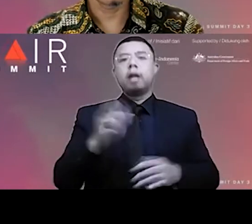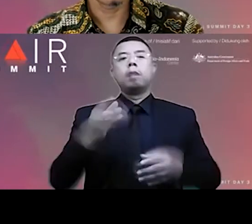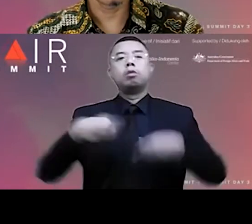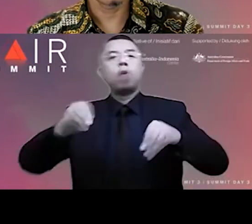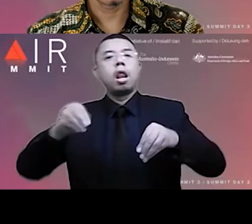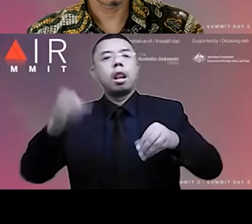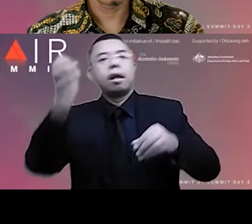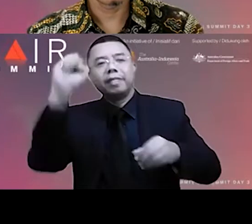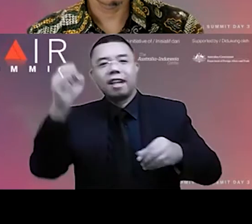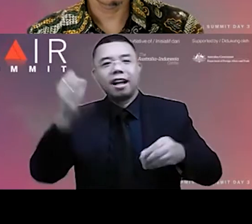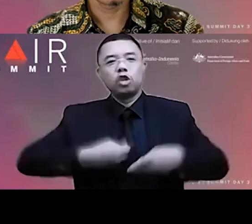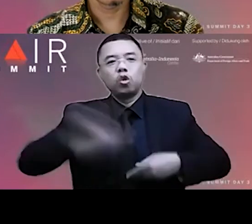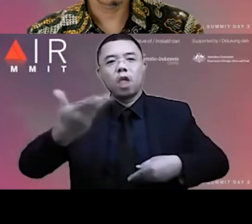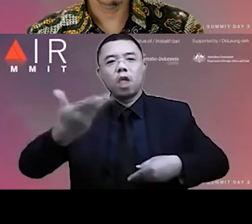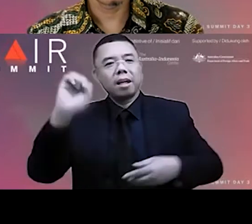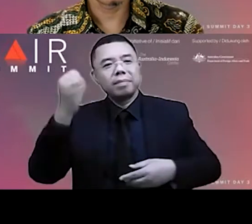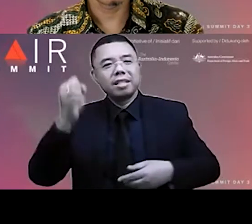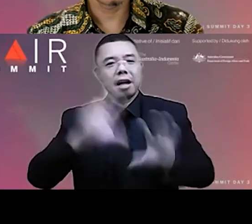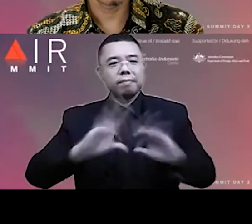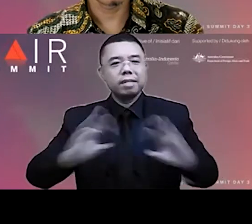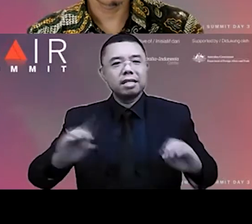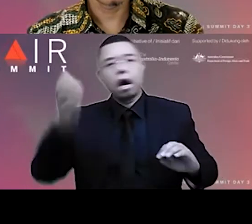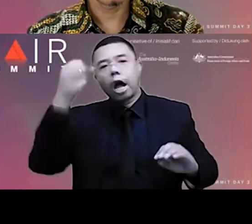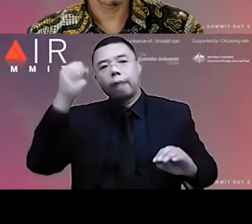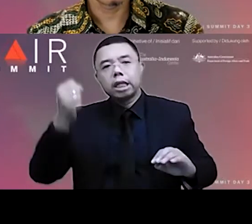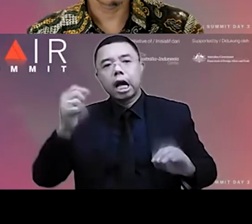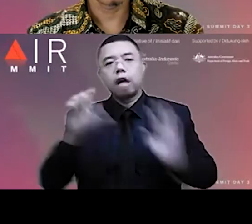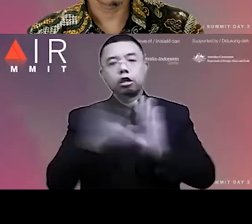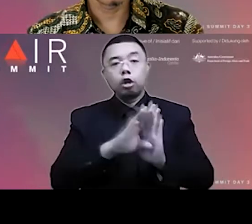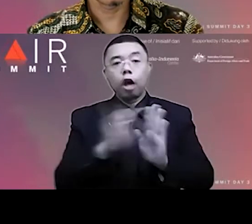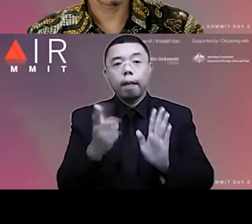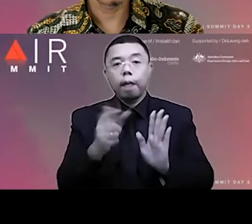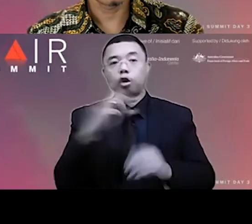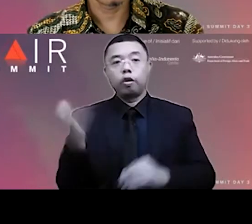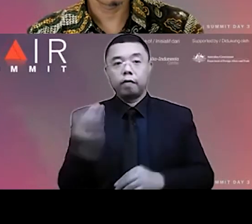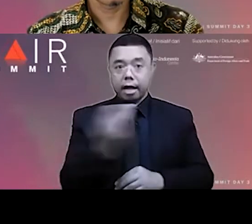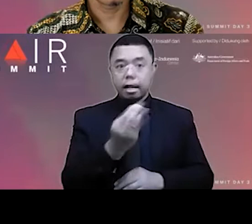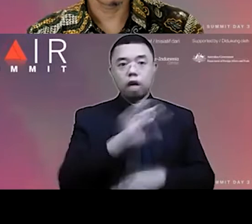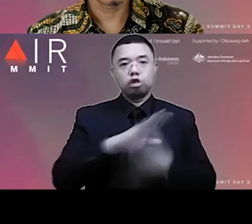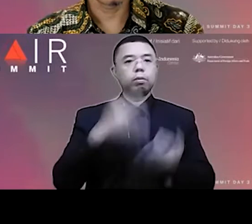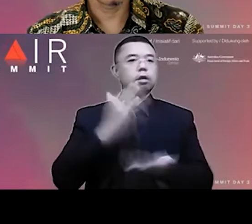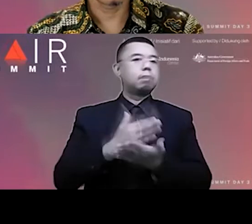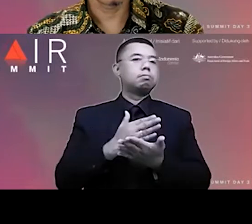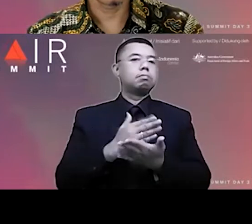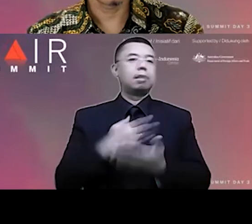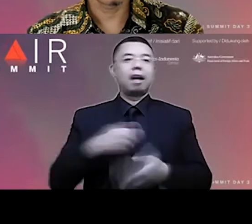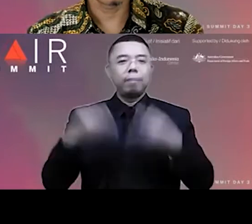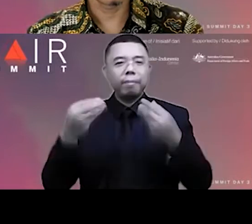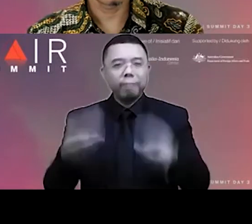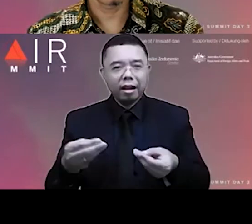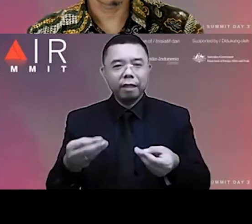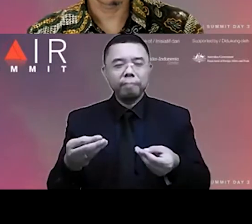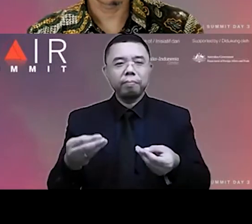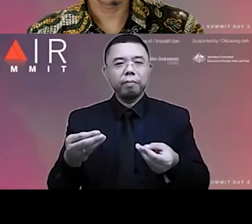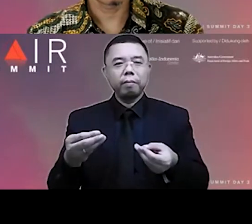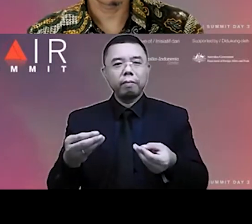the for example in the tourism sector. Then we provided with the many social assistance for them. Yeah.